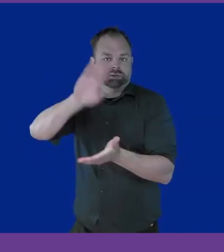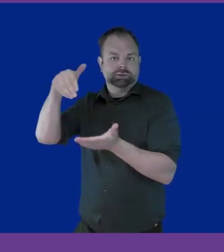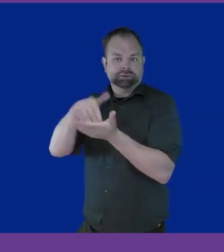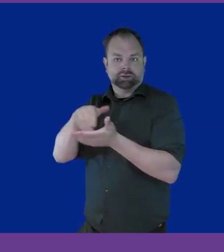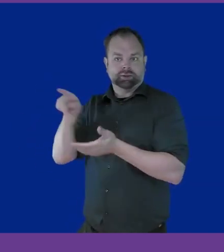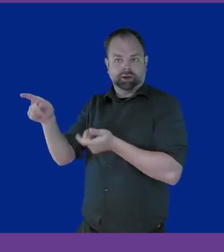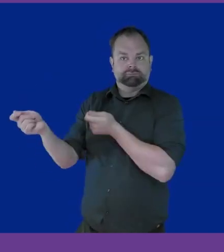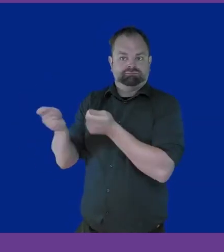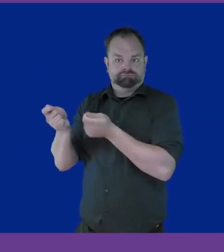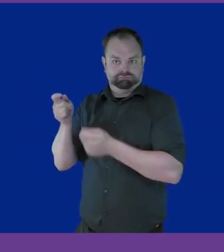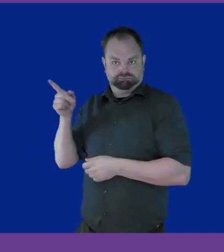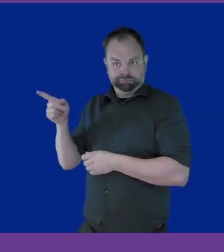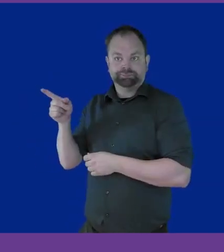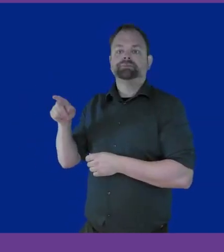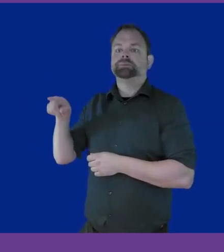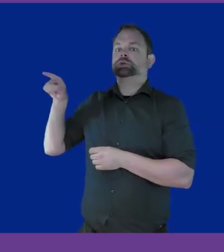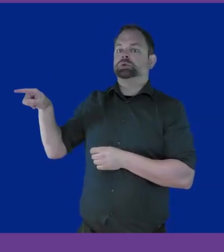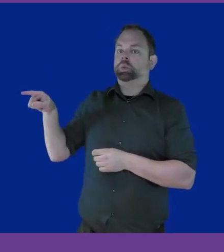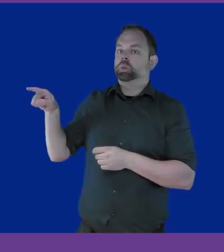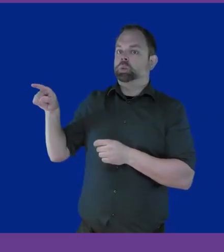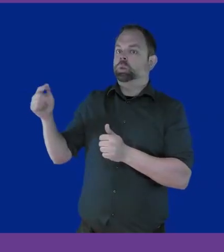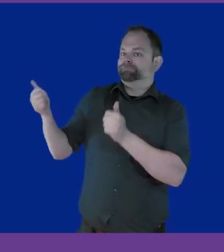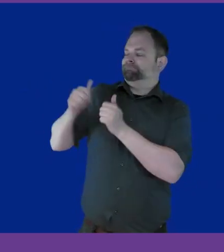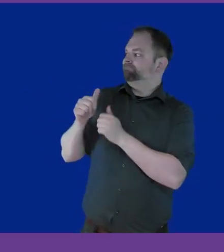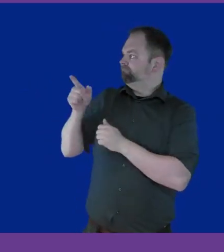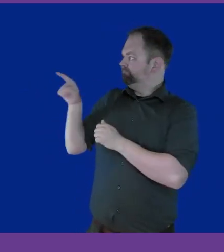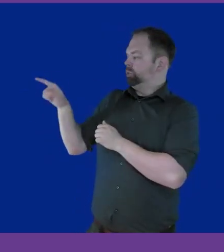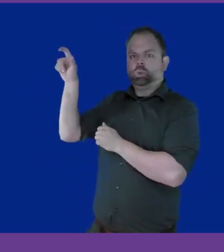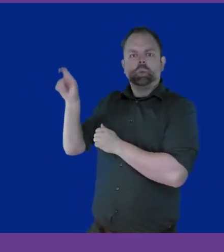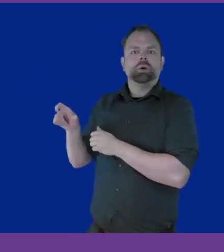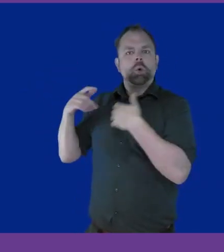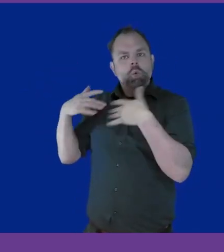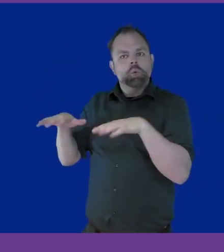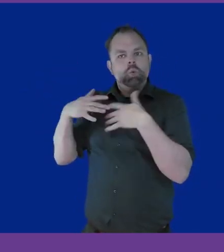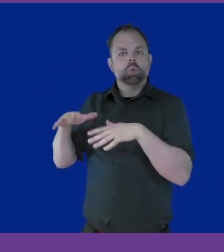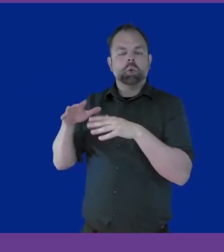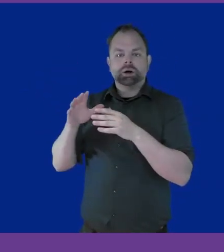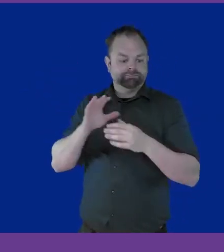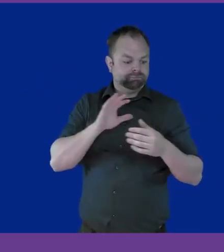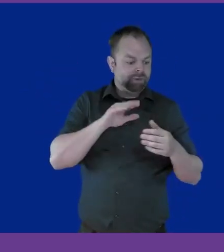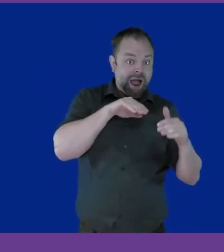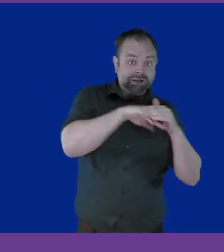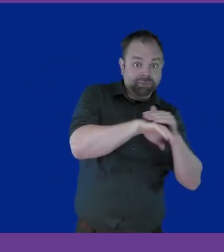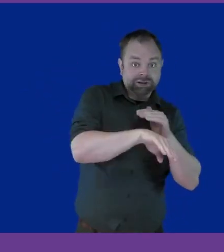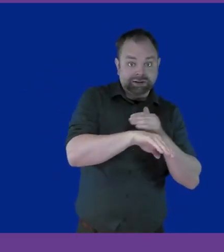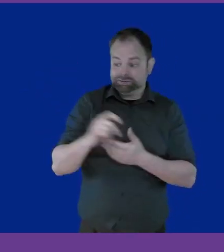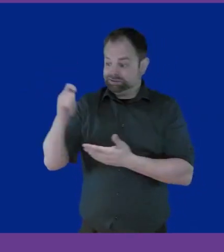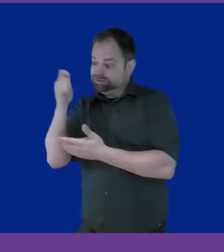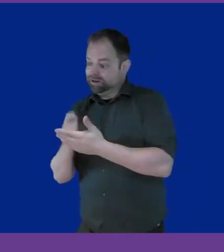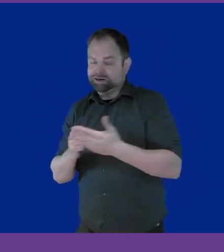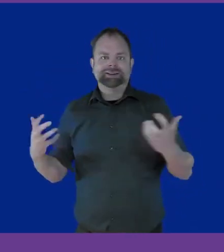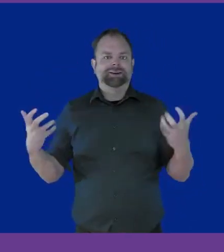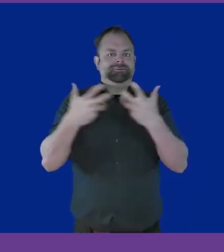who is the Senior Expert of Disability of the Director General Justice at the European Commission, and who speaks fluent Dutch, which is